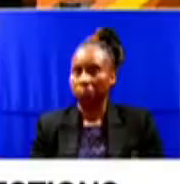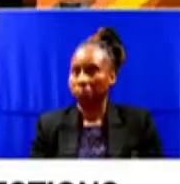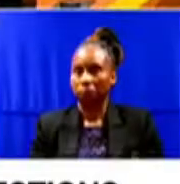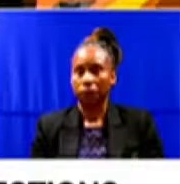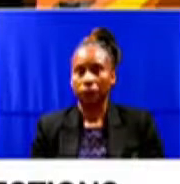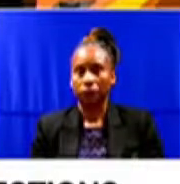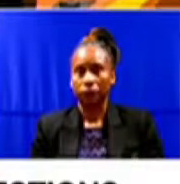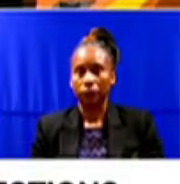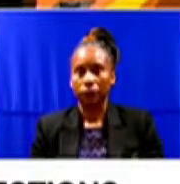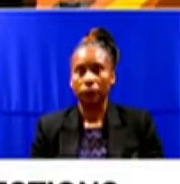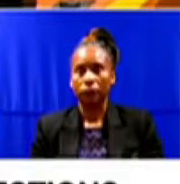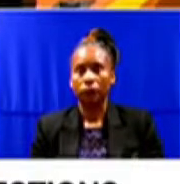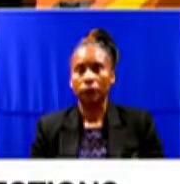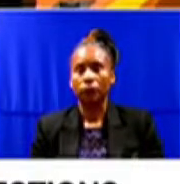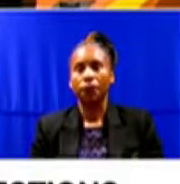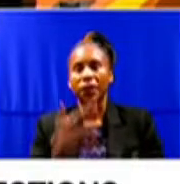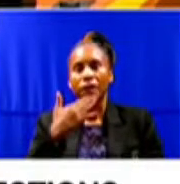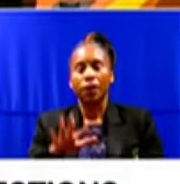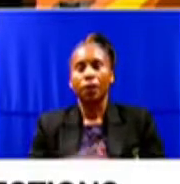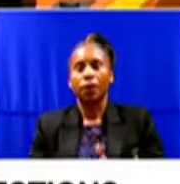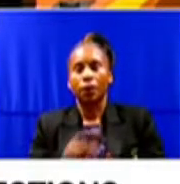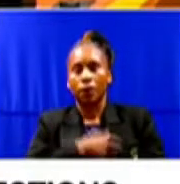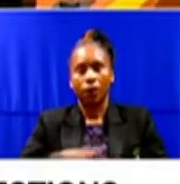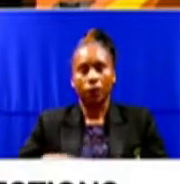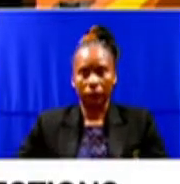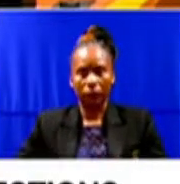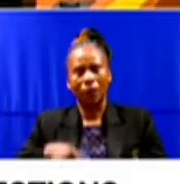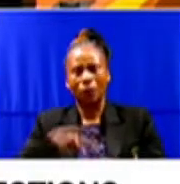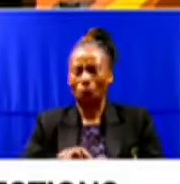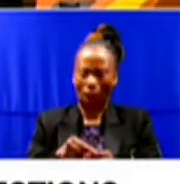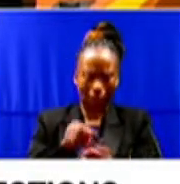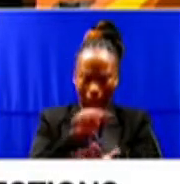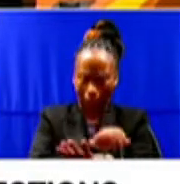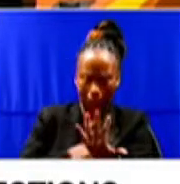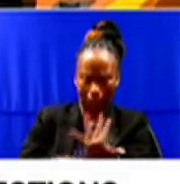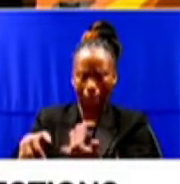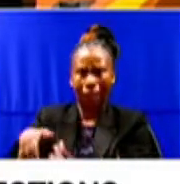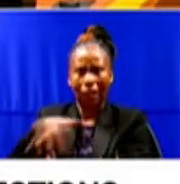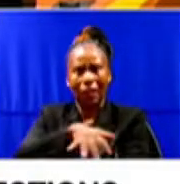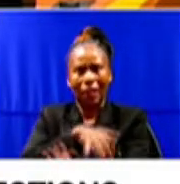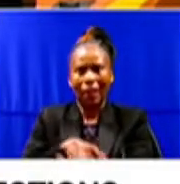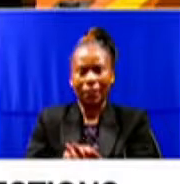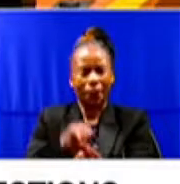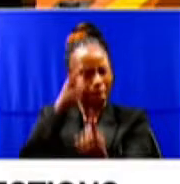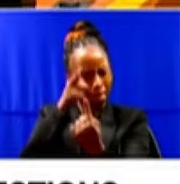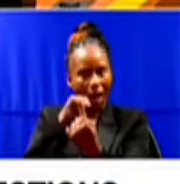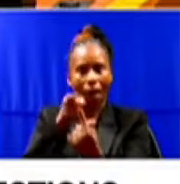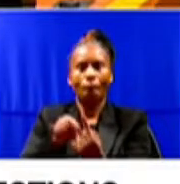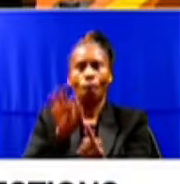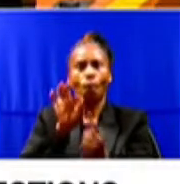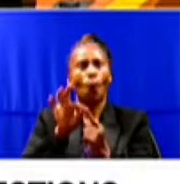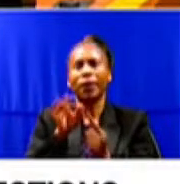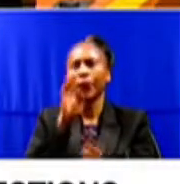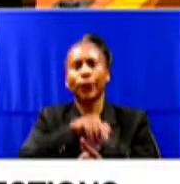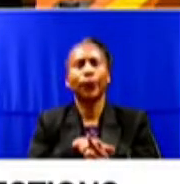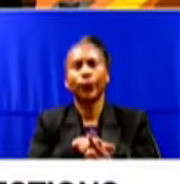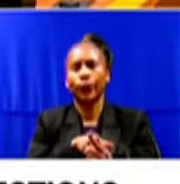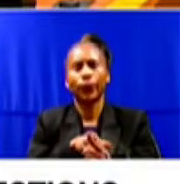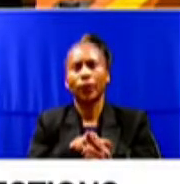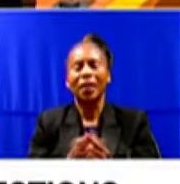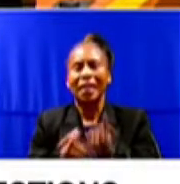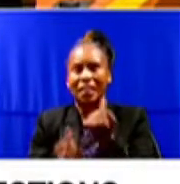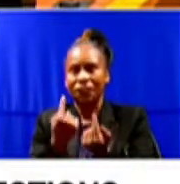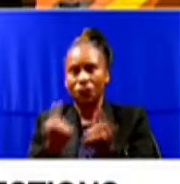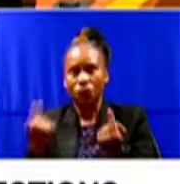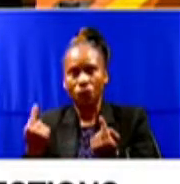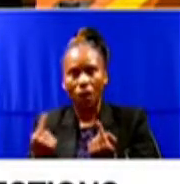room. At the heart of the failures mentioned in the original question lies your policy of cadre deployment. Every individual who